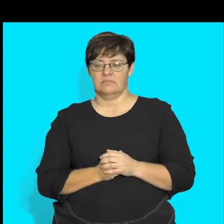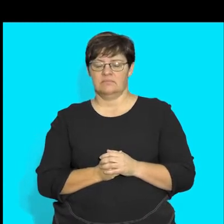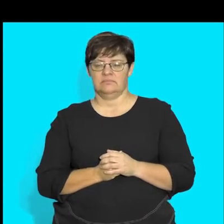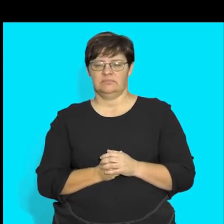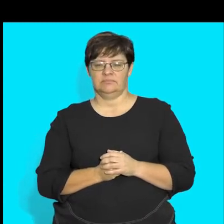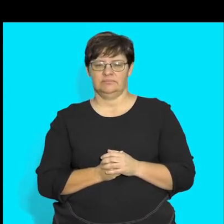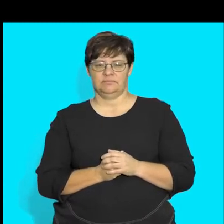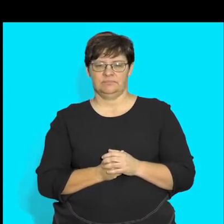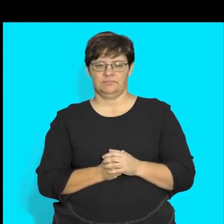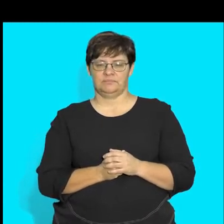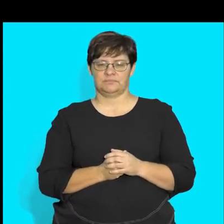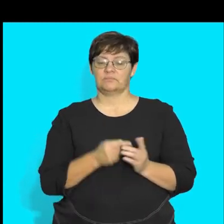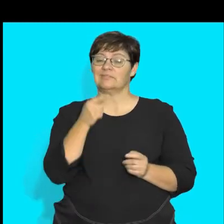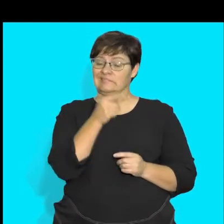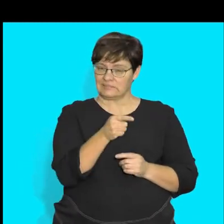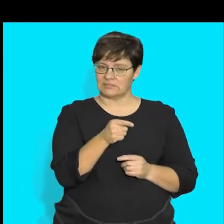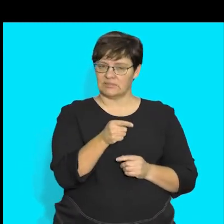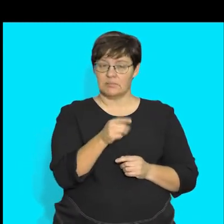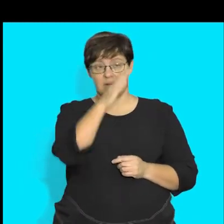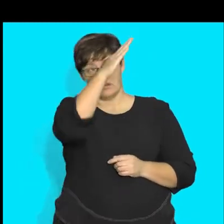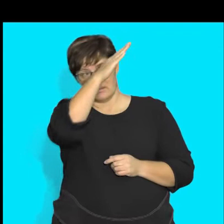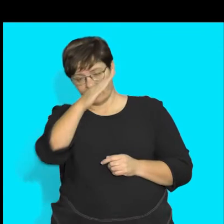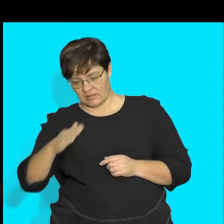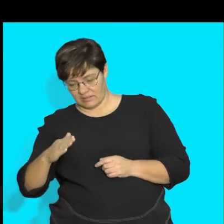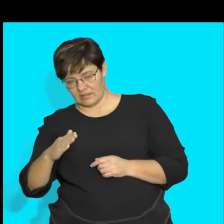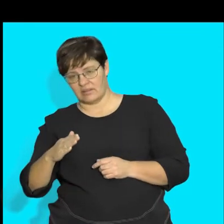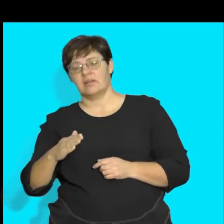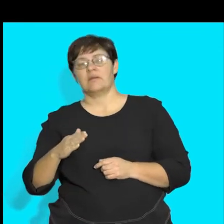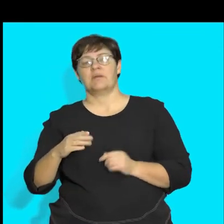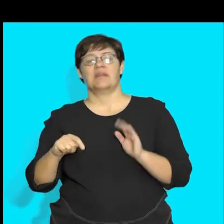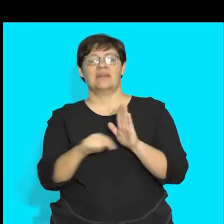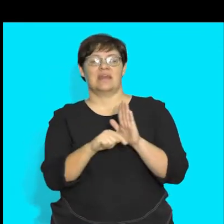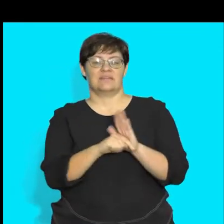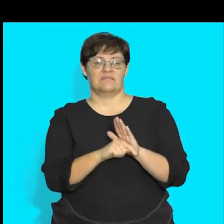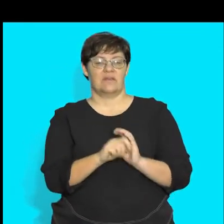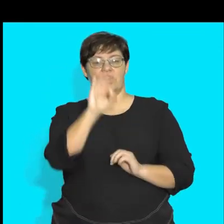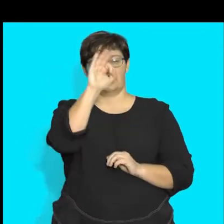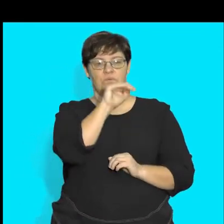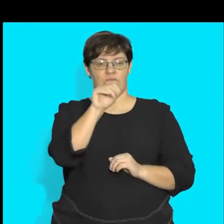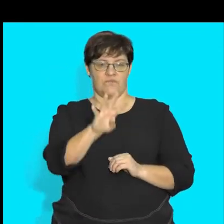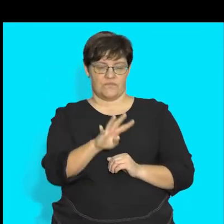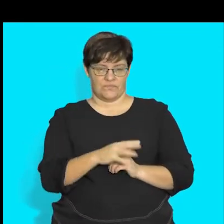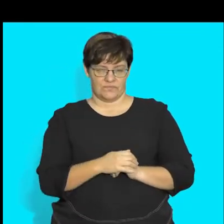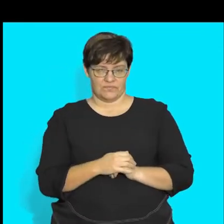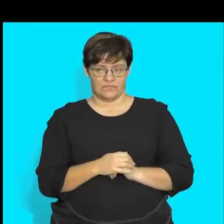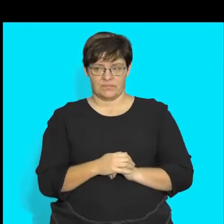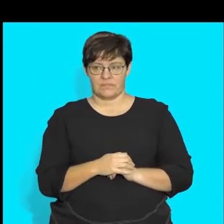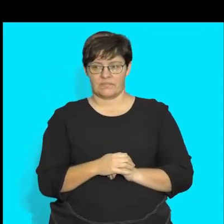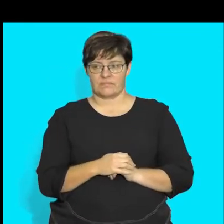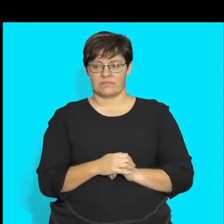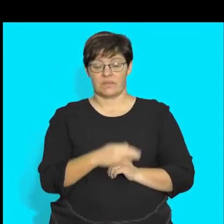change the sign from a positive to a negative, and the gradient of my tangent is going to be negative 3 over 4.